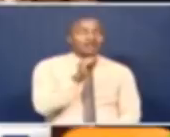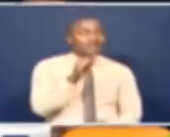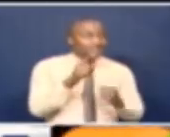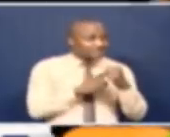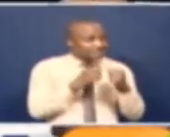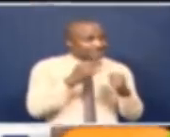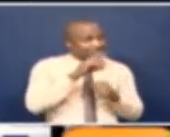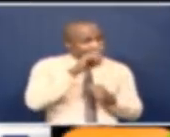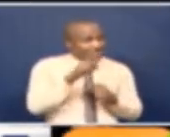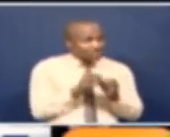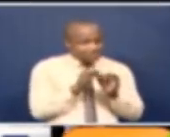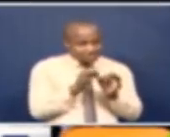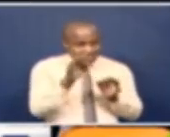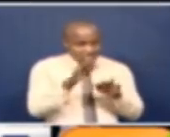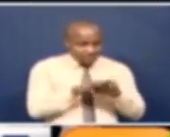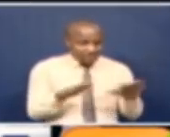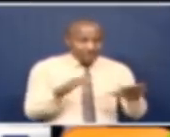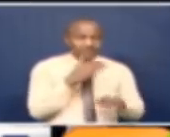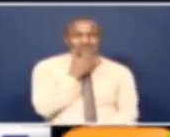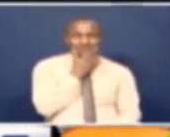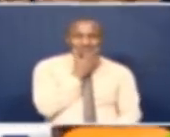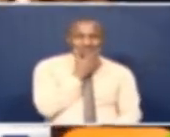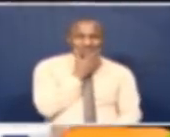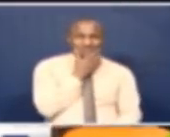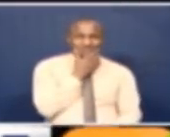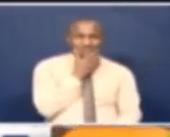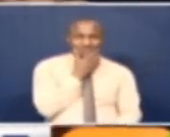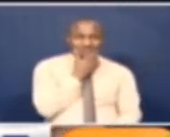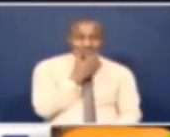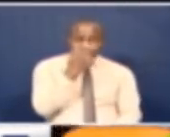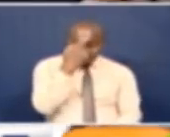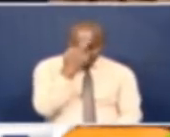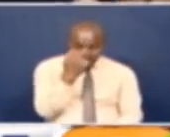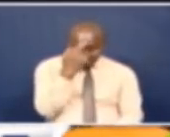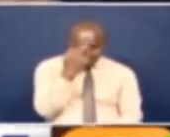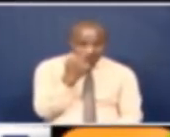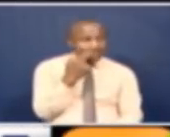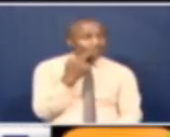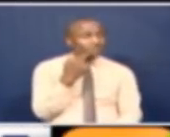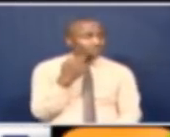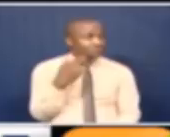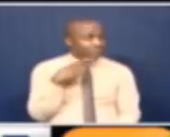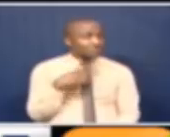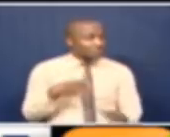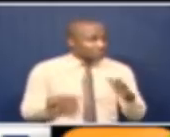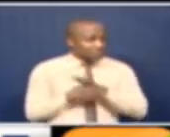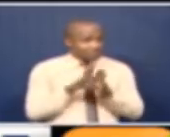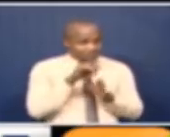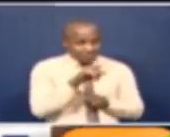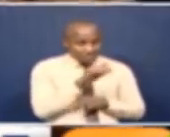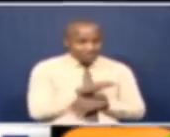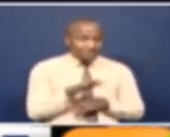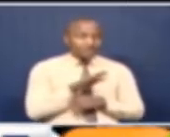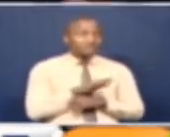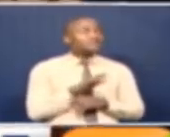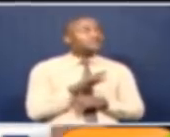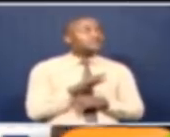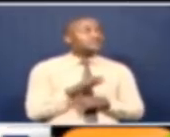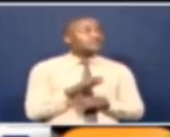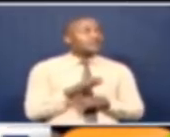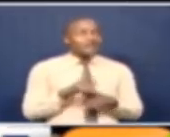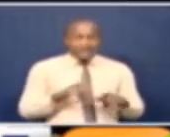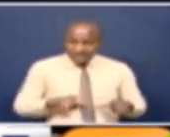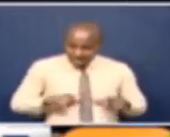63,000 acres of land. The Maasai nation was evicted from that place. They have lived there for